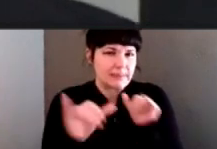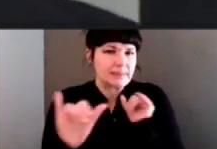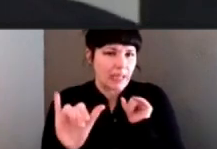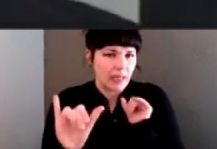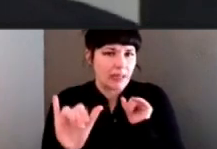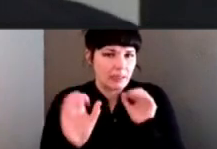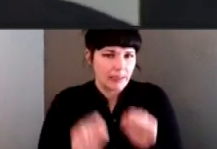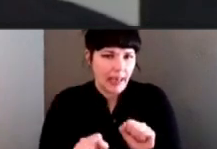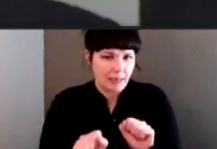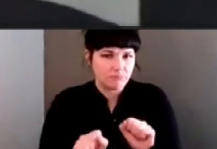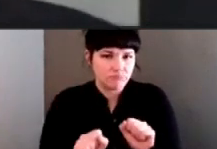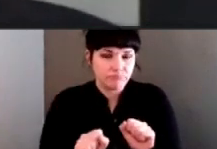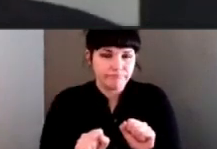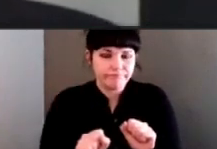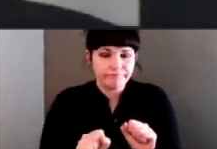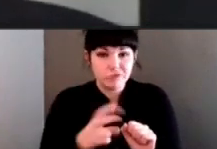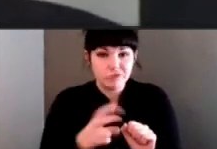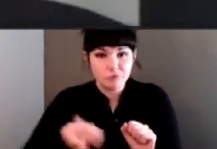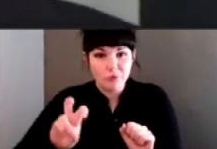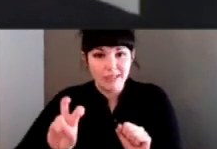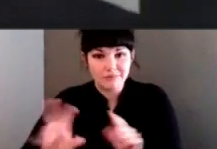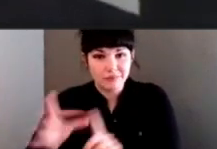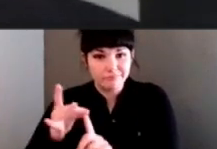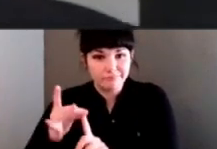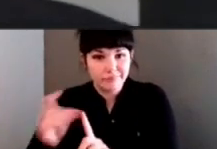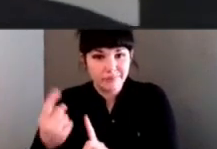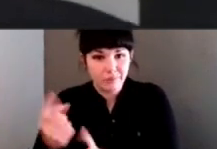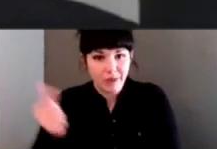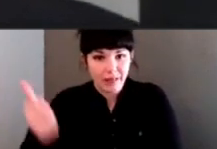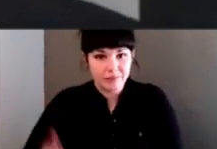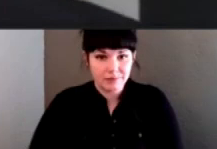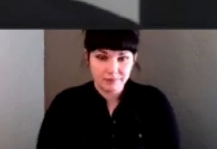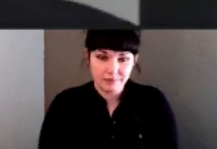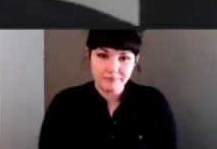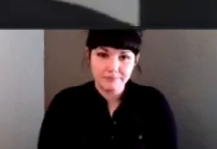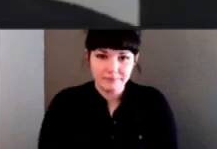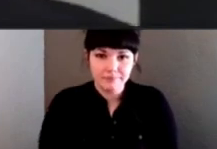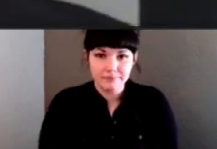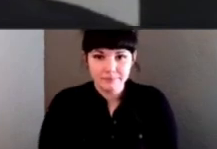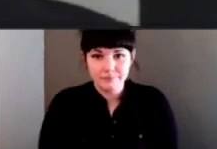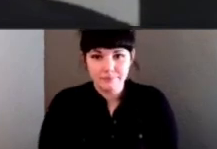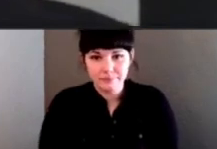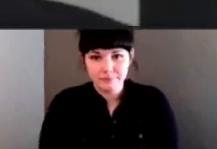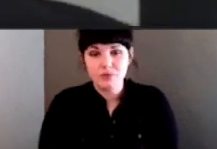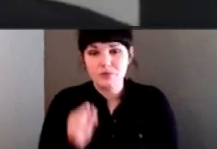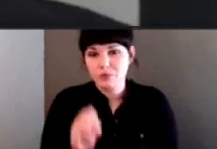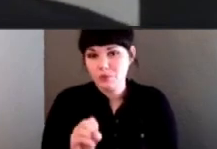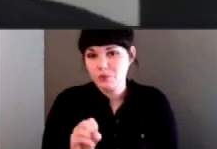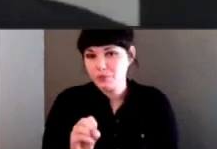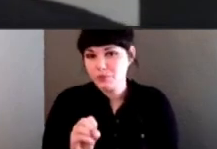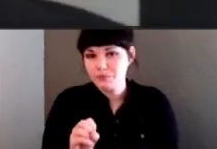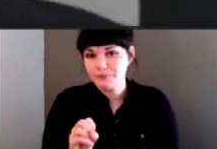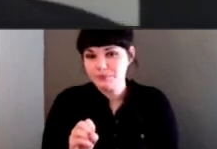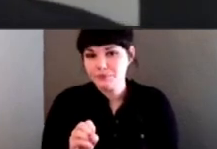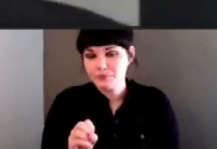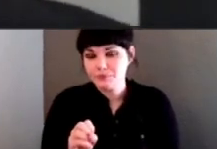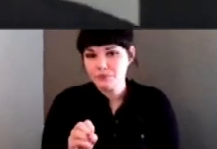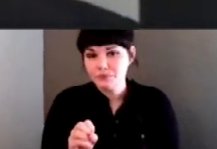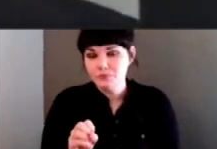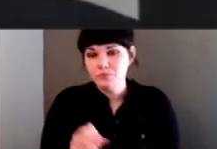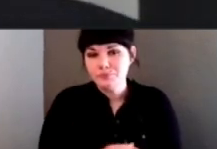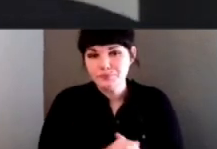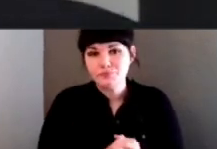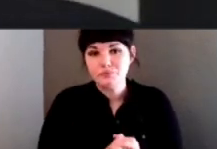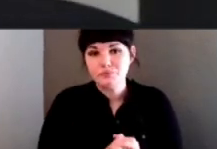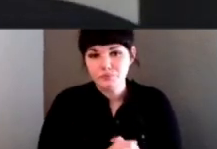I carry the virus and transfer to someplace else, someone else? And so it goes back to those factors being put in place with